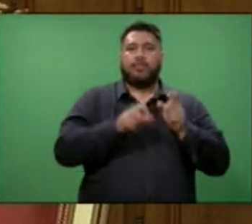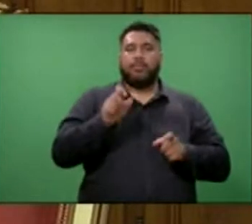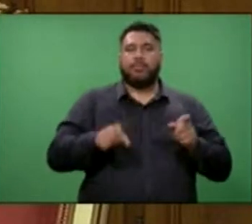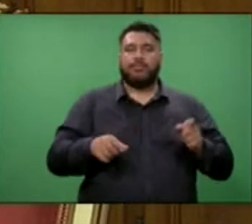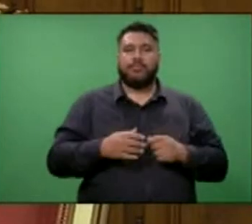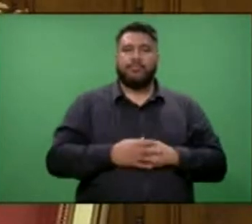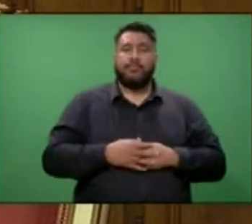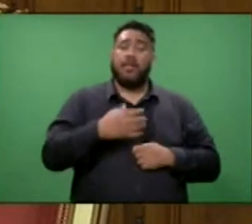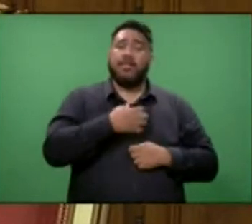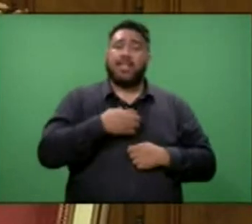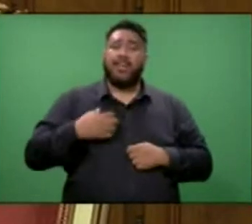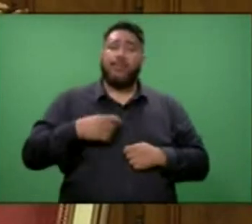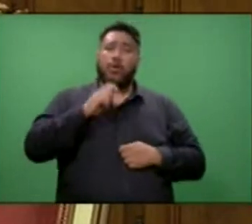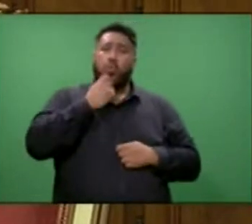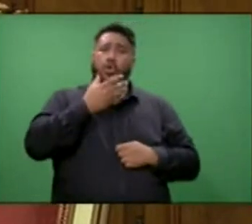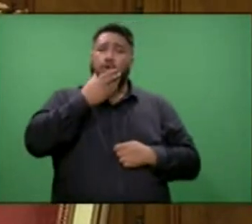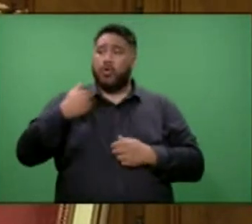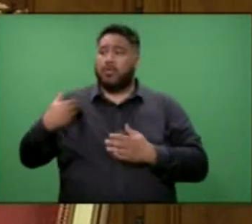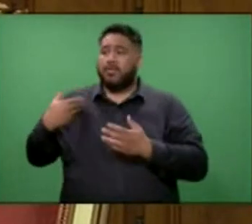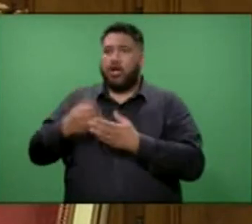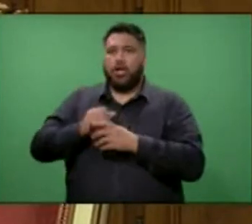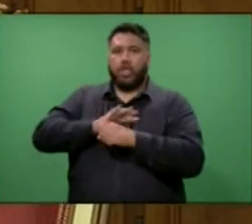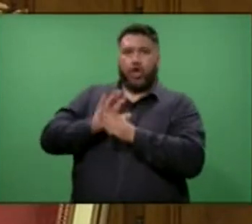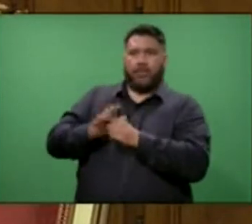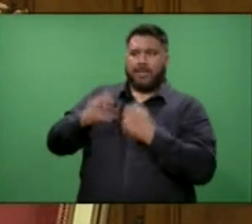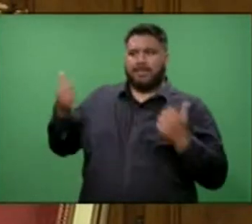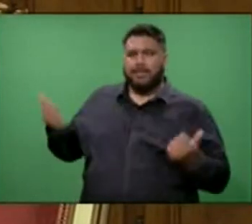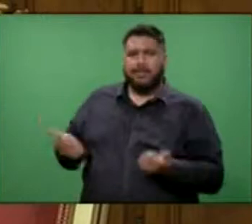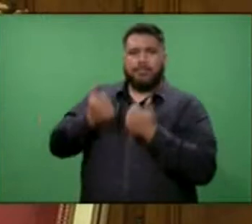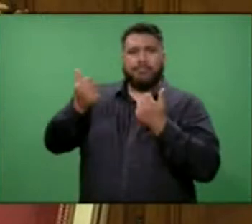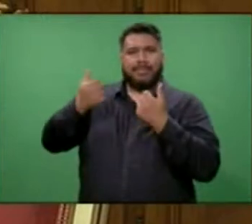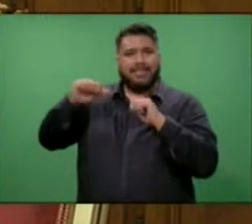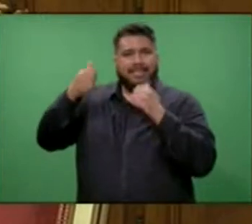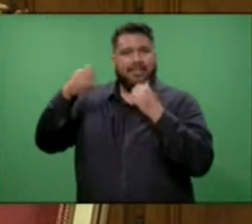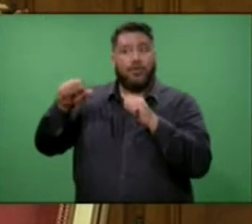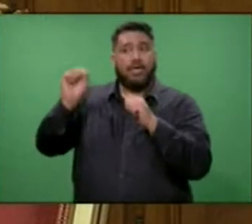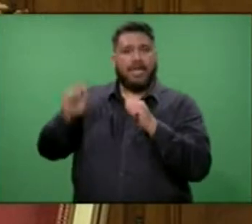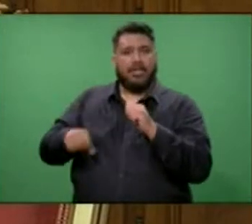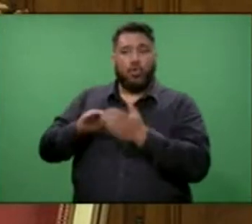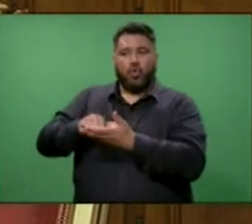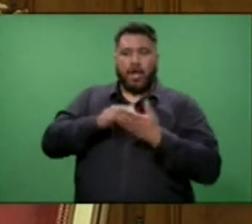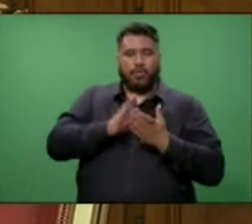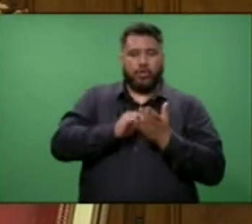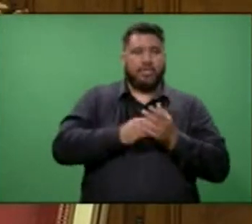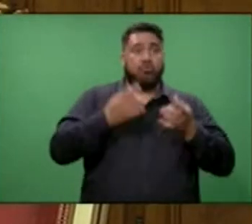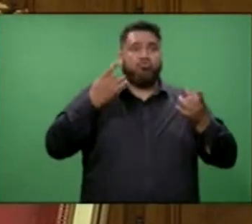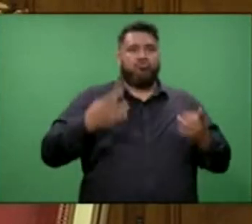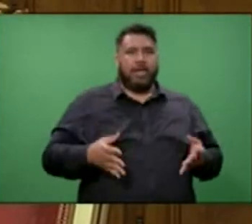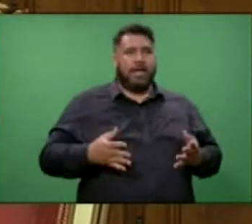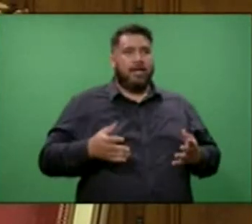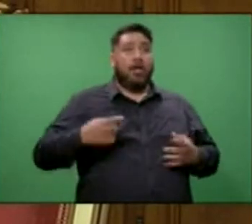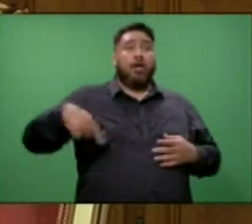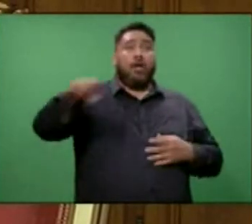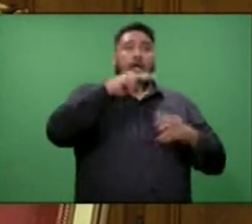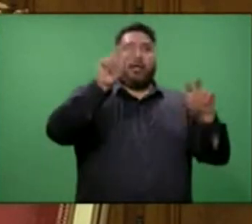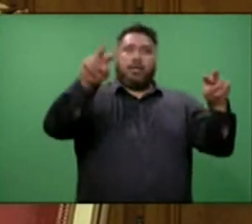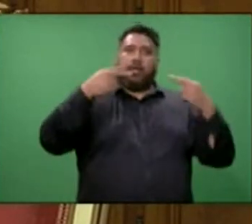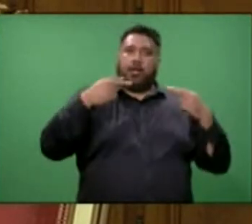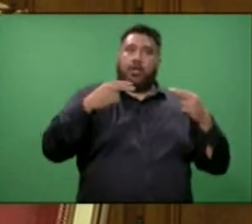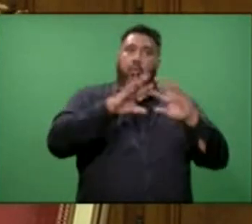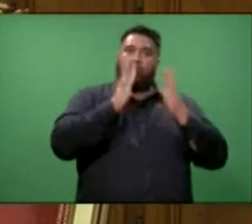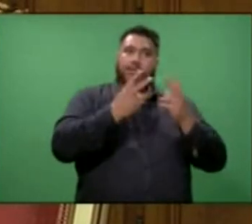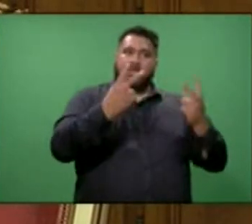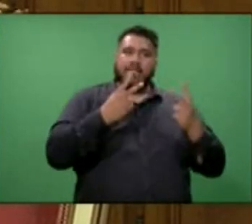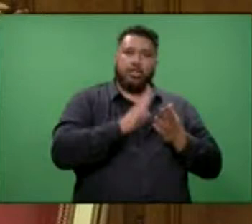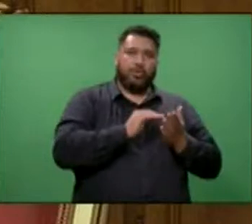The government will leverage our successful COVID response to position New Zealand globally as a safe and secure place to trade with,